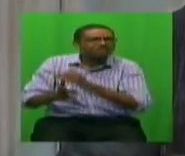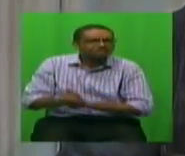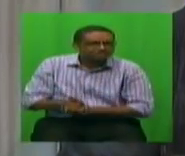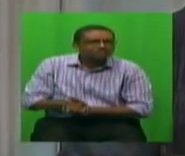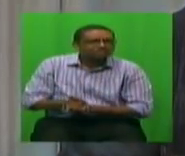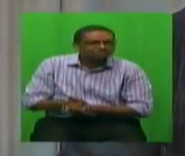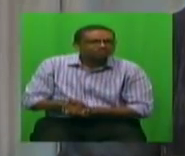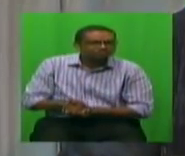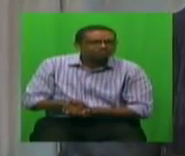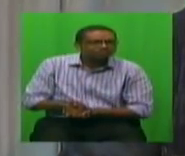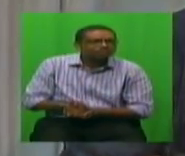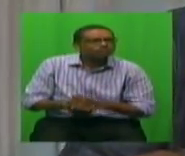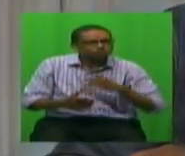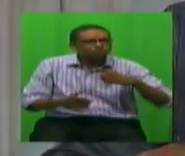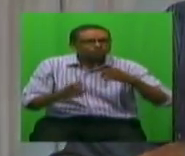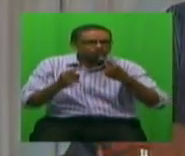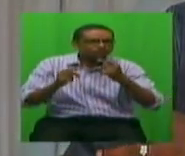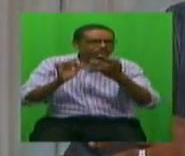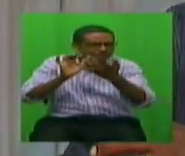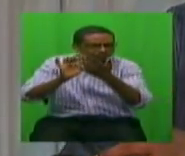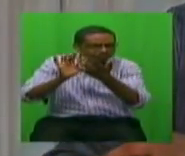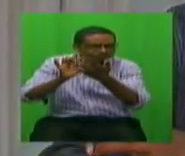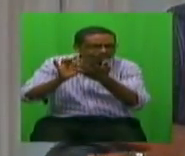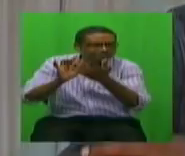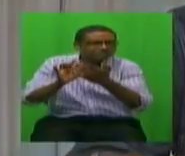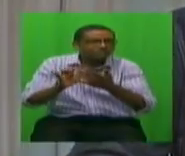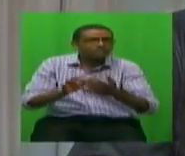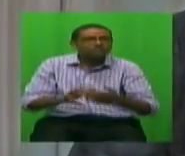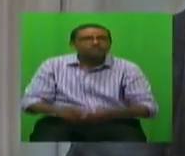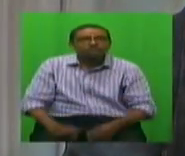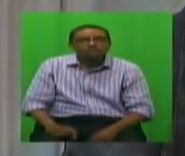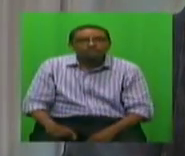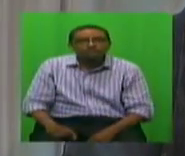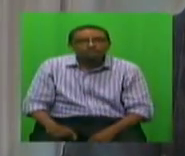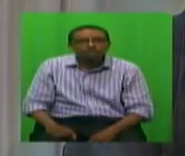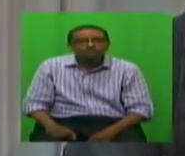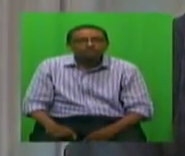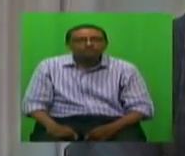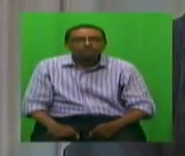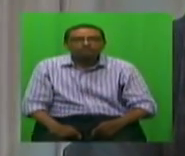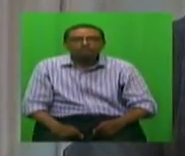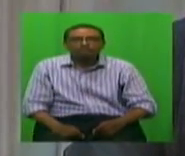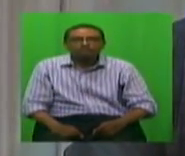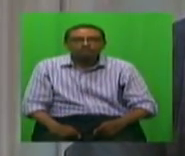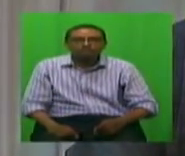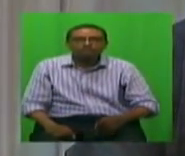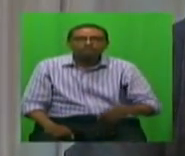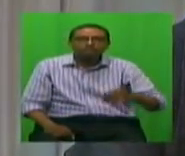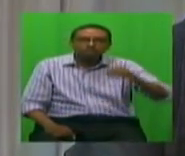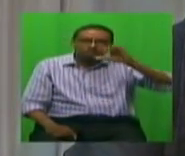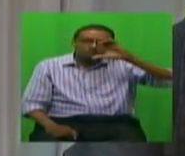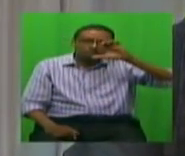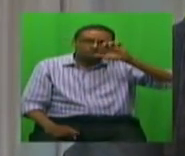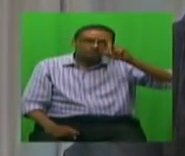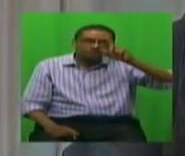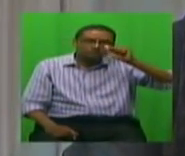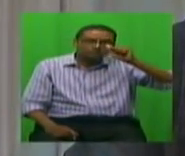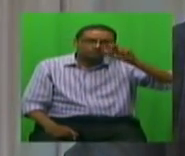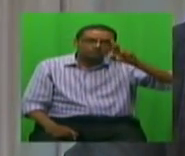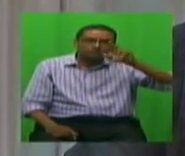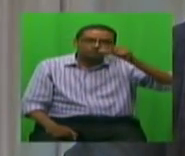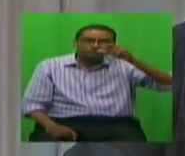place where the road becomes passable is Cedar Grove, and access has been made into Cedar Grove. We've